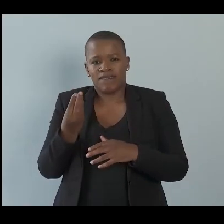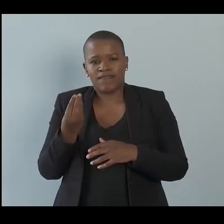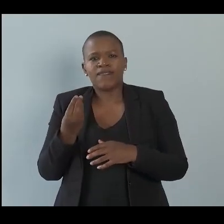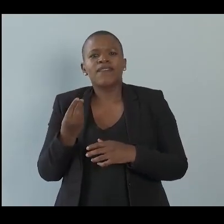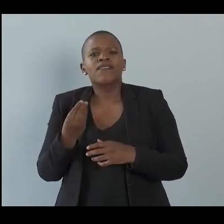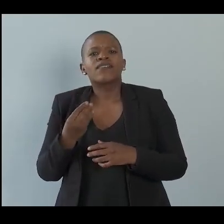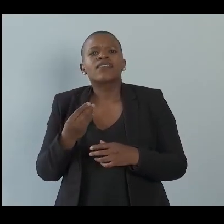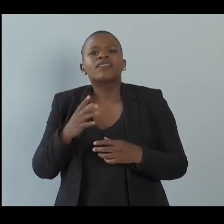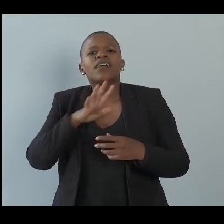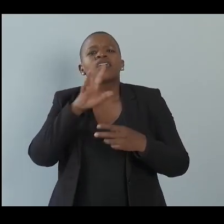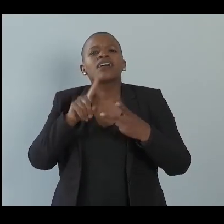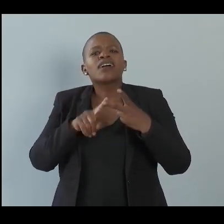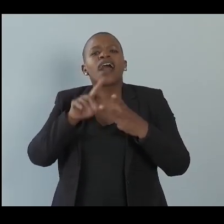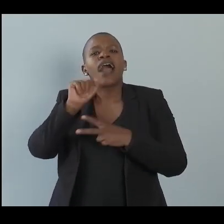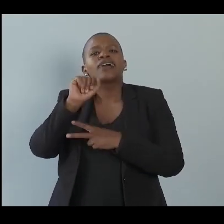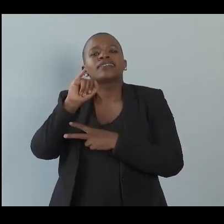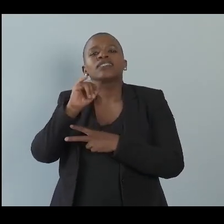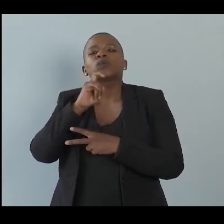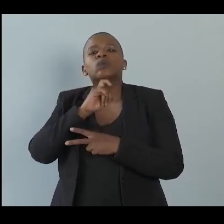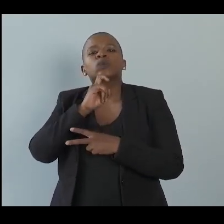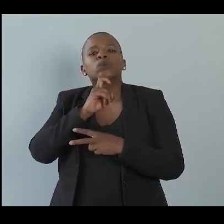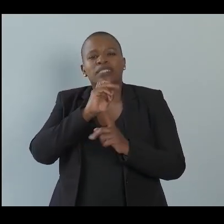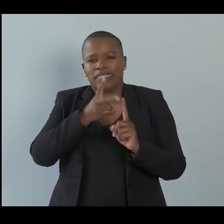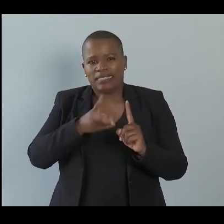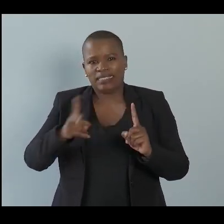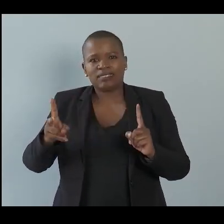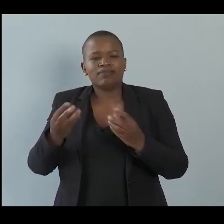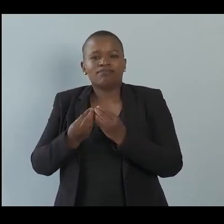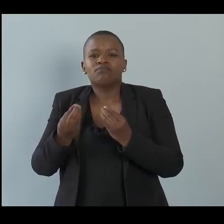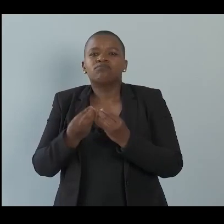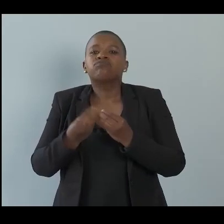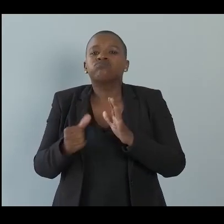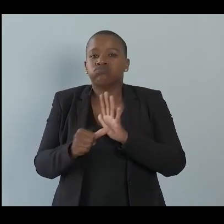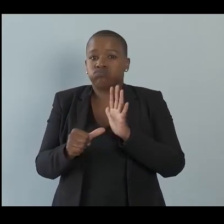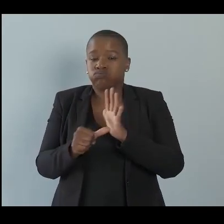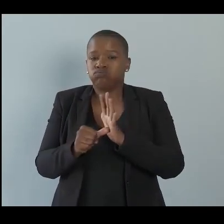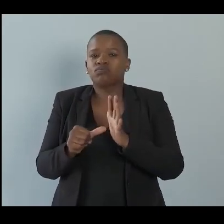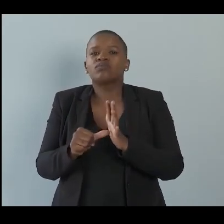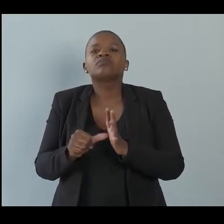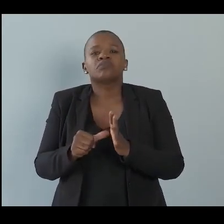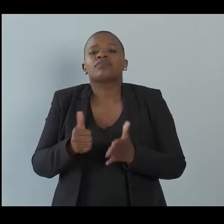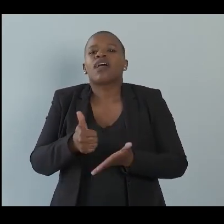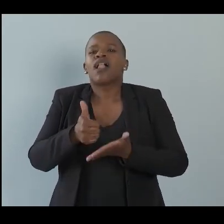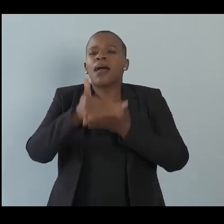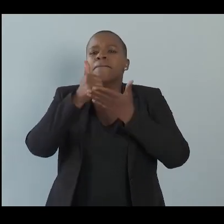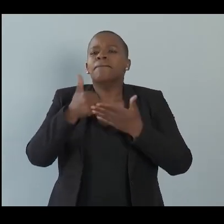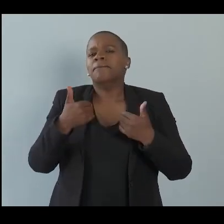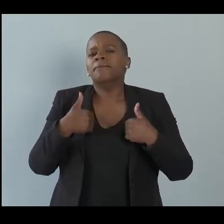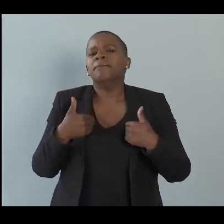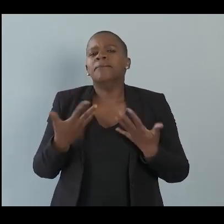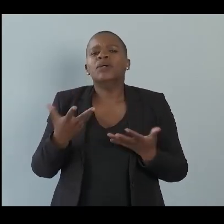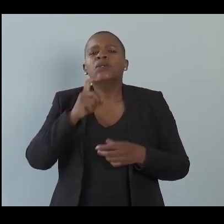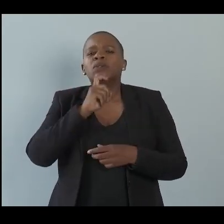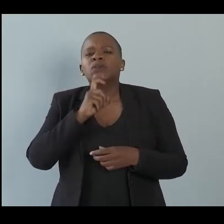deploying AI within our own operations, and we've had some good traction there, particularly in the aero business, really optimizing our supply chain there. You saw some of the